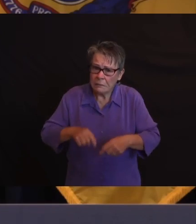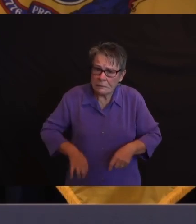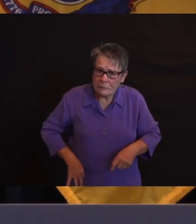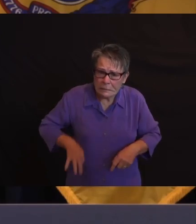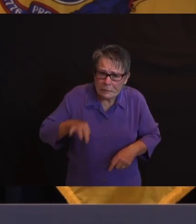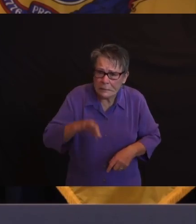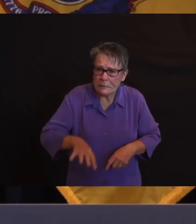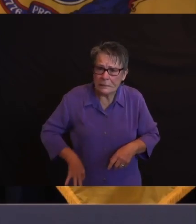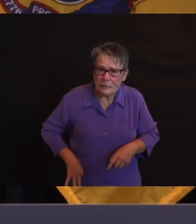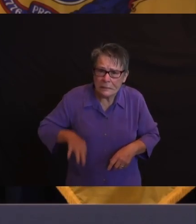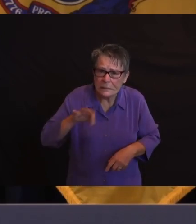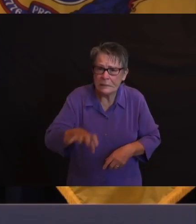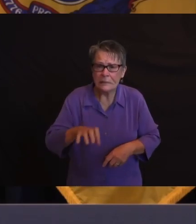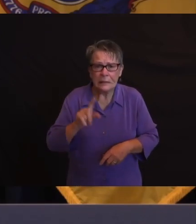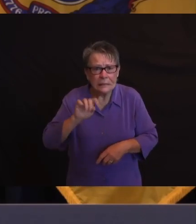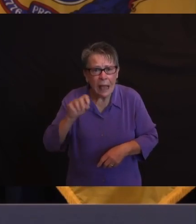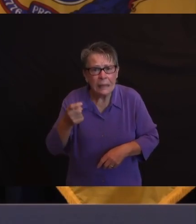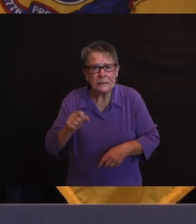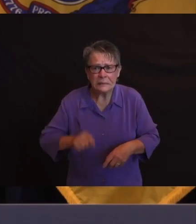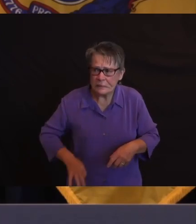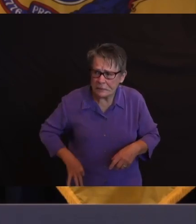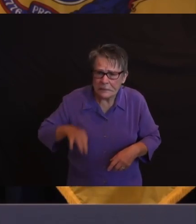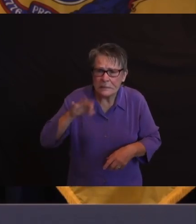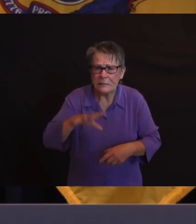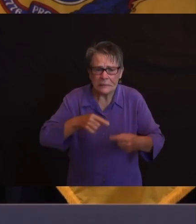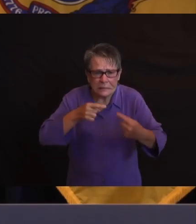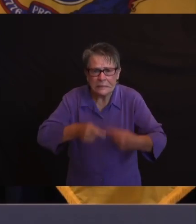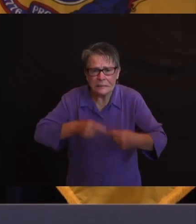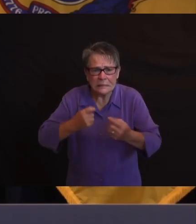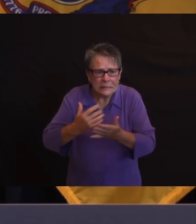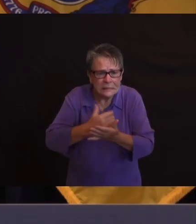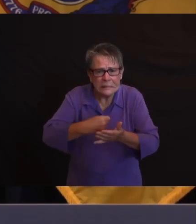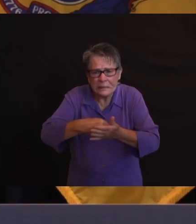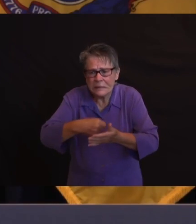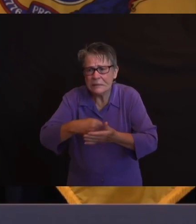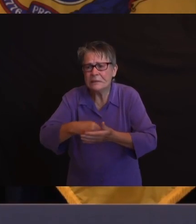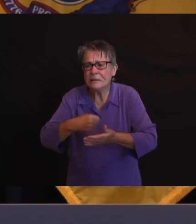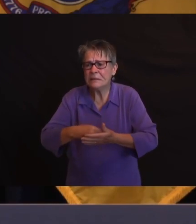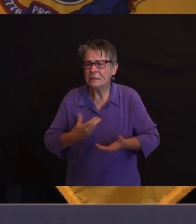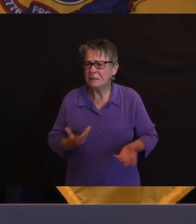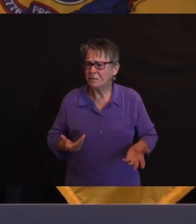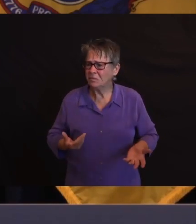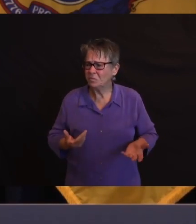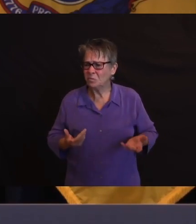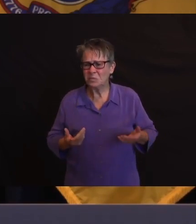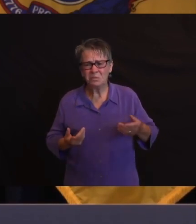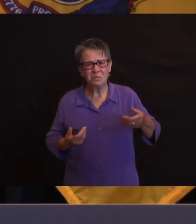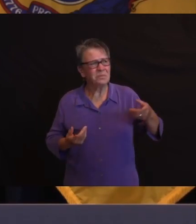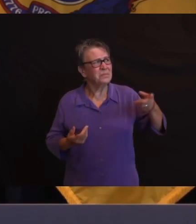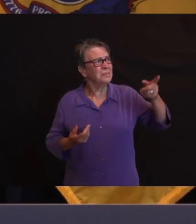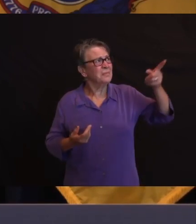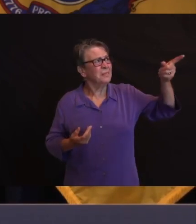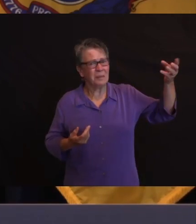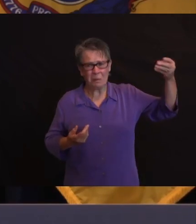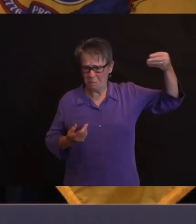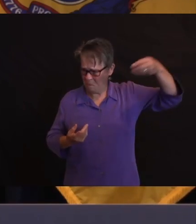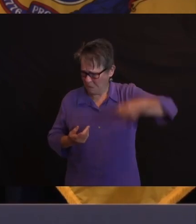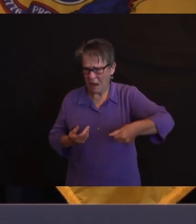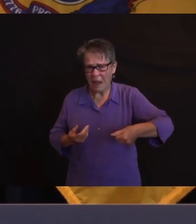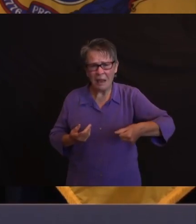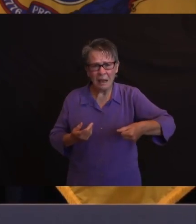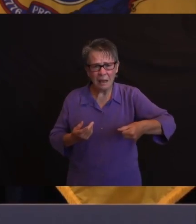well off paying less than a working family. And thirdly, I'm proud of, and glad we're doing what we're doing in New Jersey, because